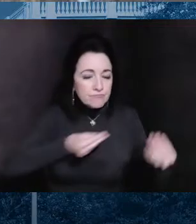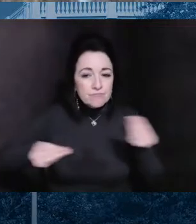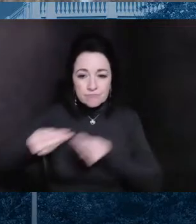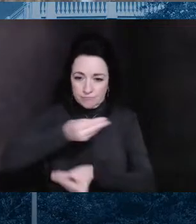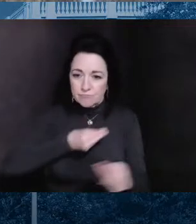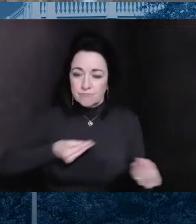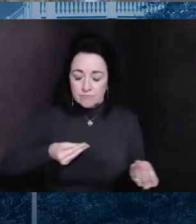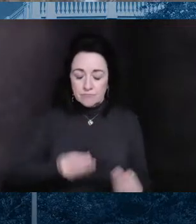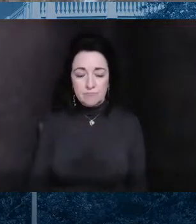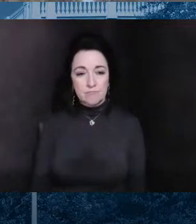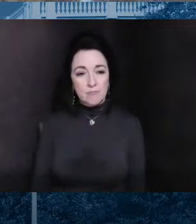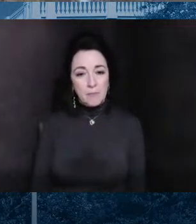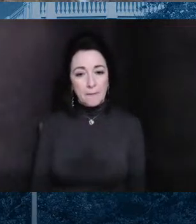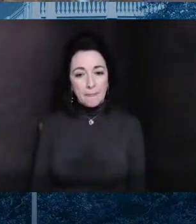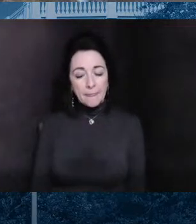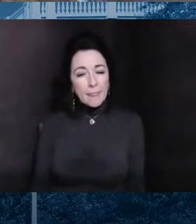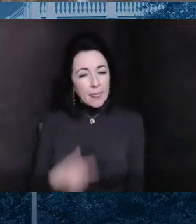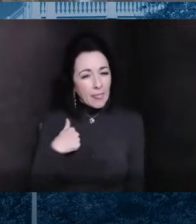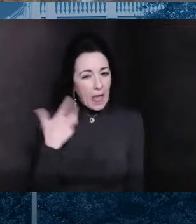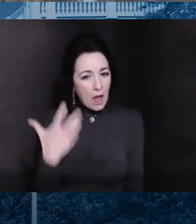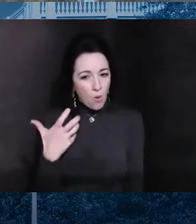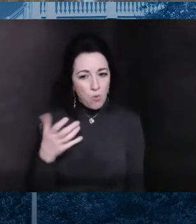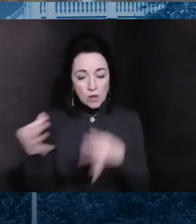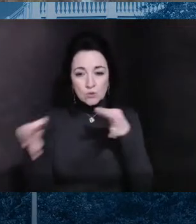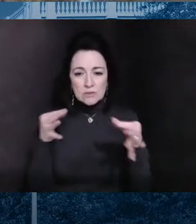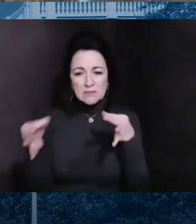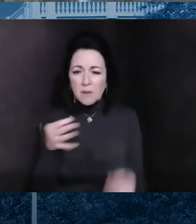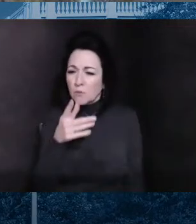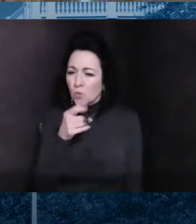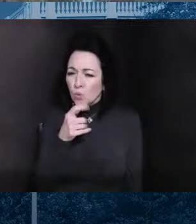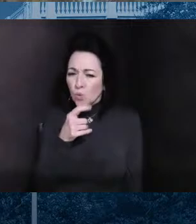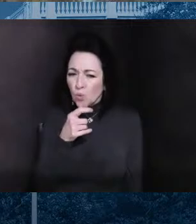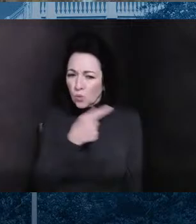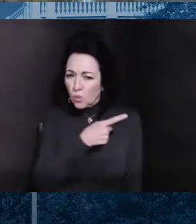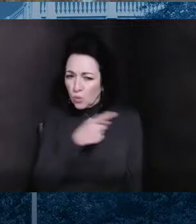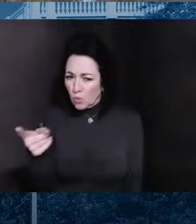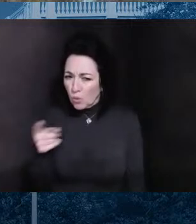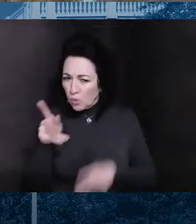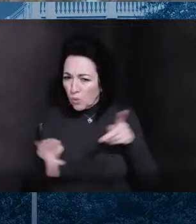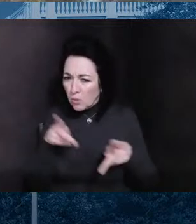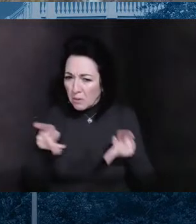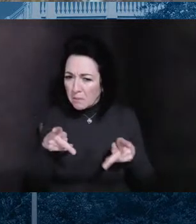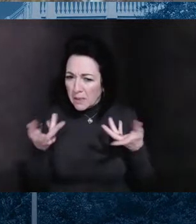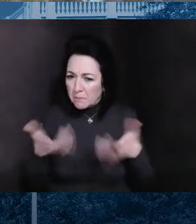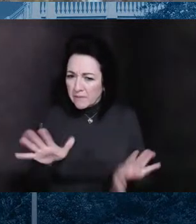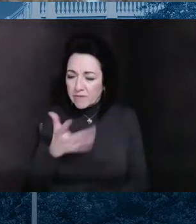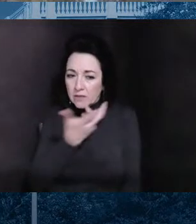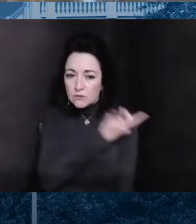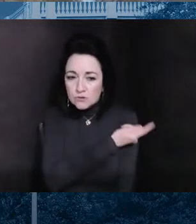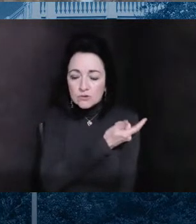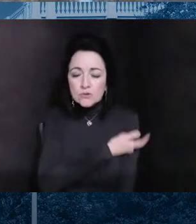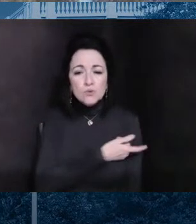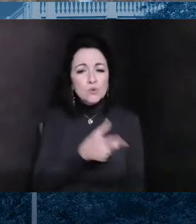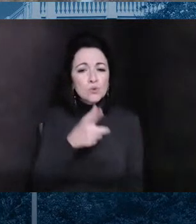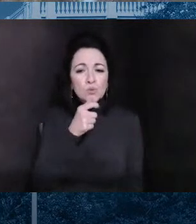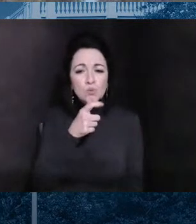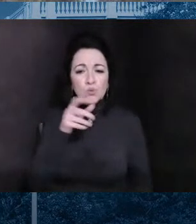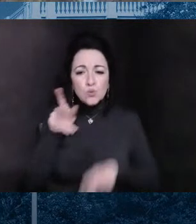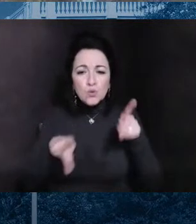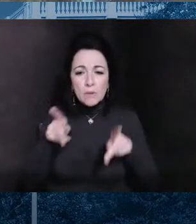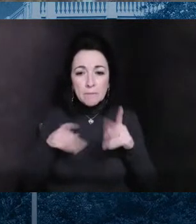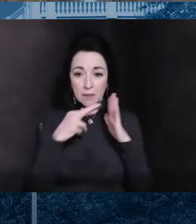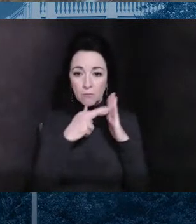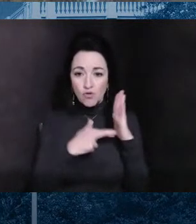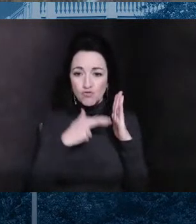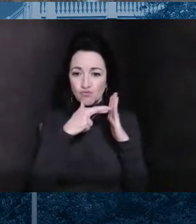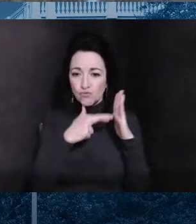want to talk a little bit, though, about who is getting vaccinated and who is signing up. And we are